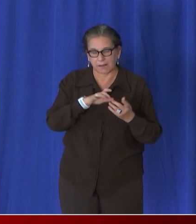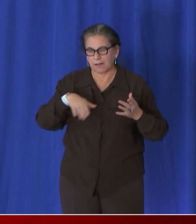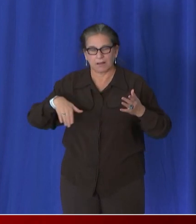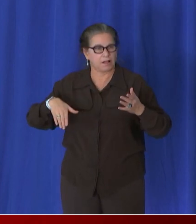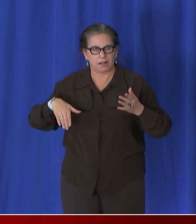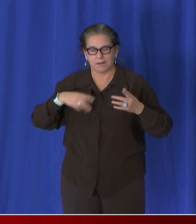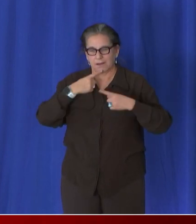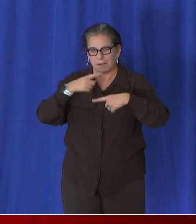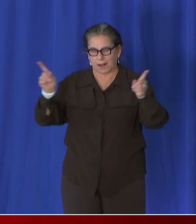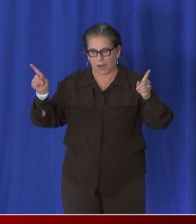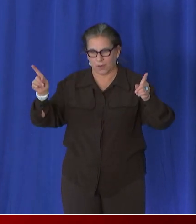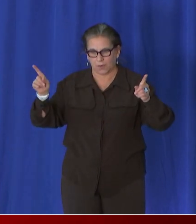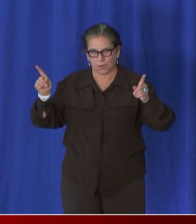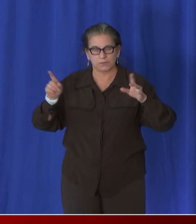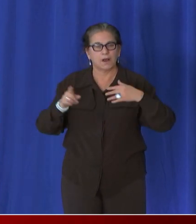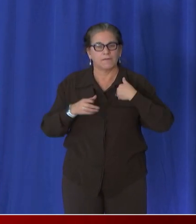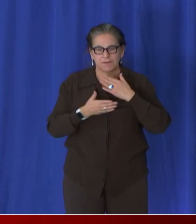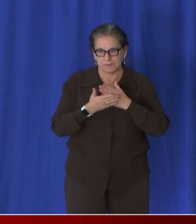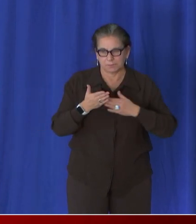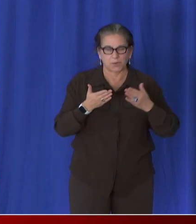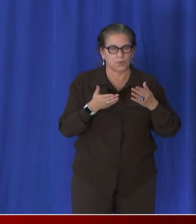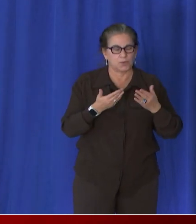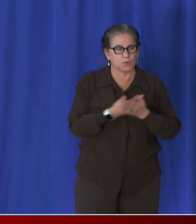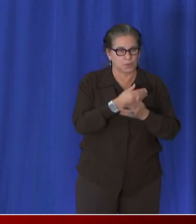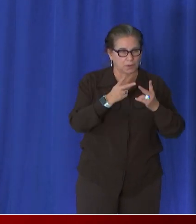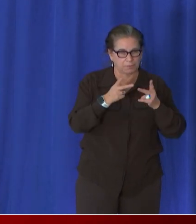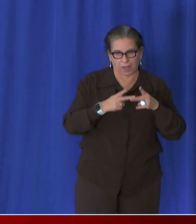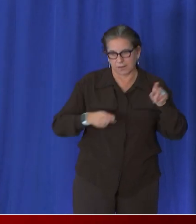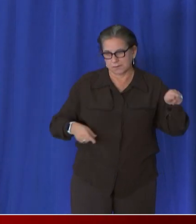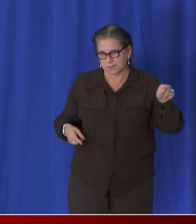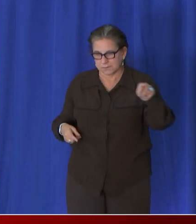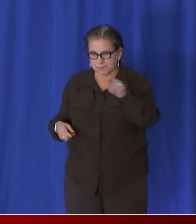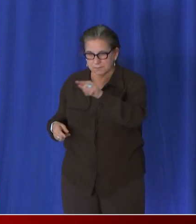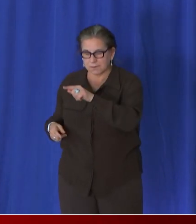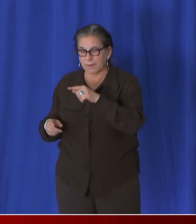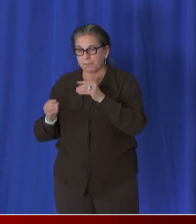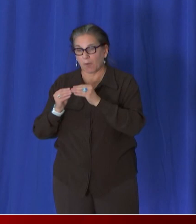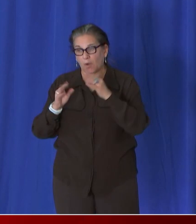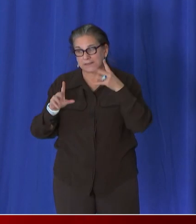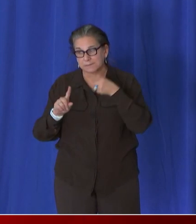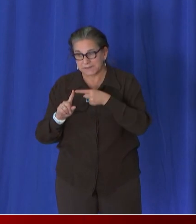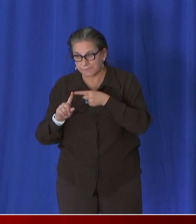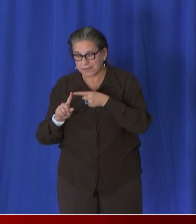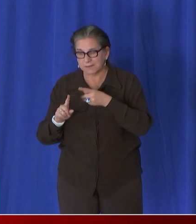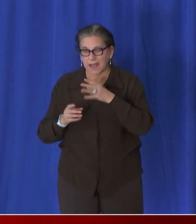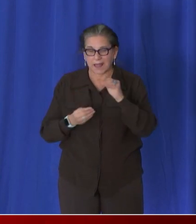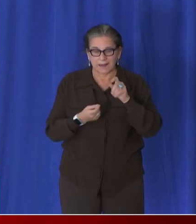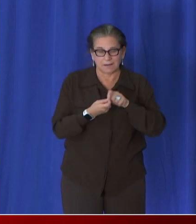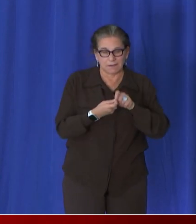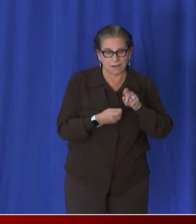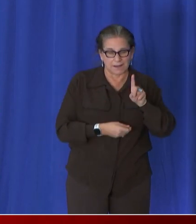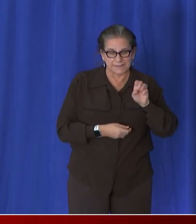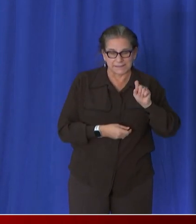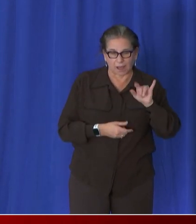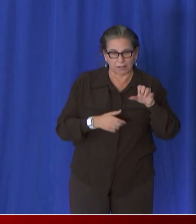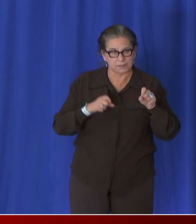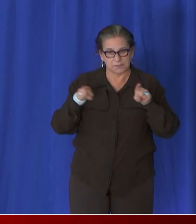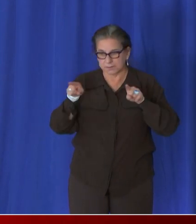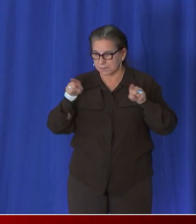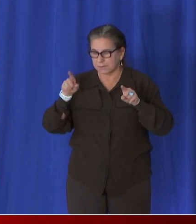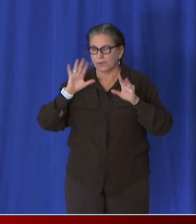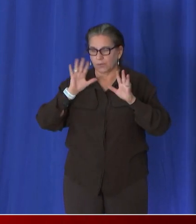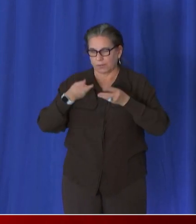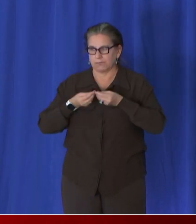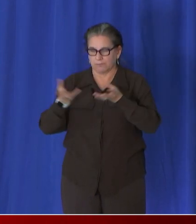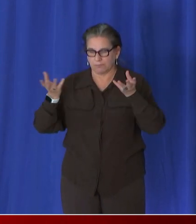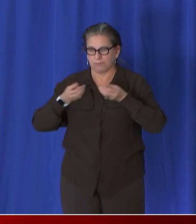to open some retail sites throughout the city that will be operated by DC Health. That will be, I